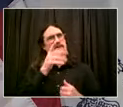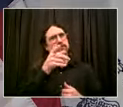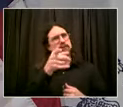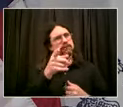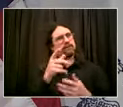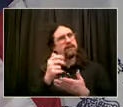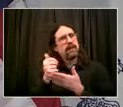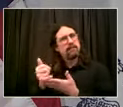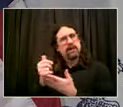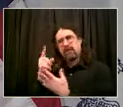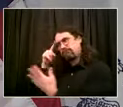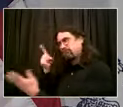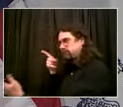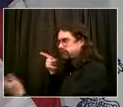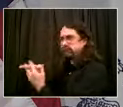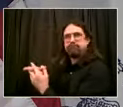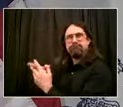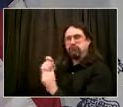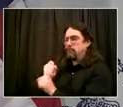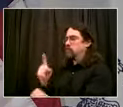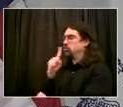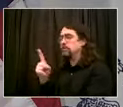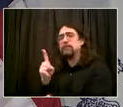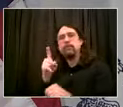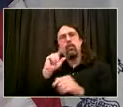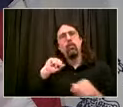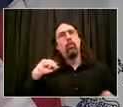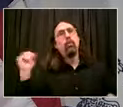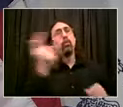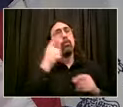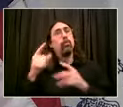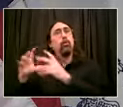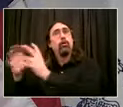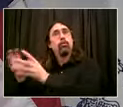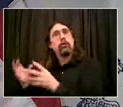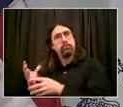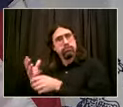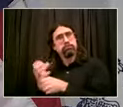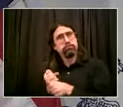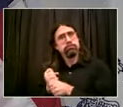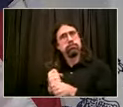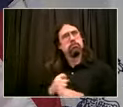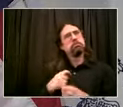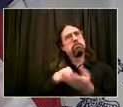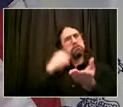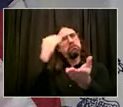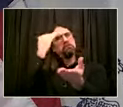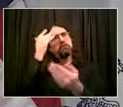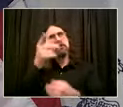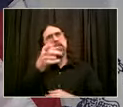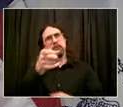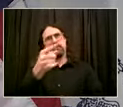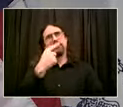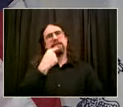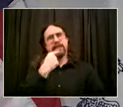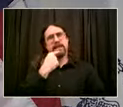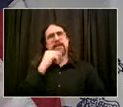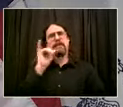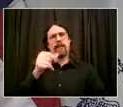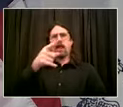been doing it. We've talked about this before, but clearly there needs to be a ramp up if there are still so many people unwilling to